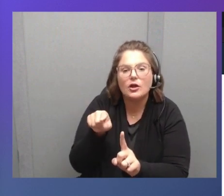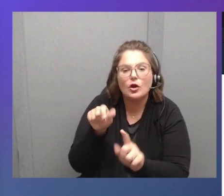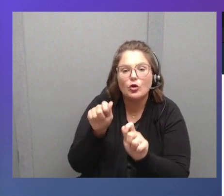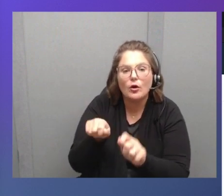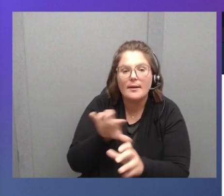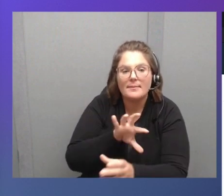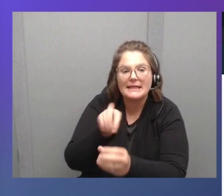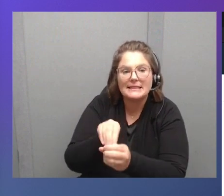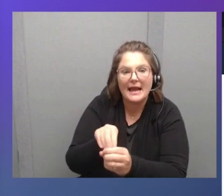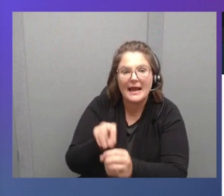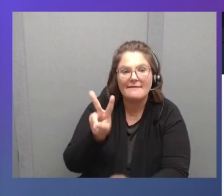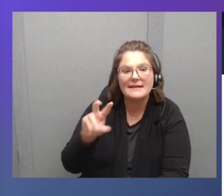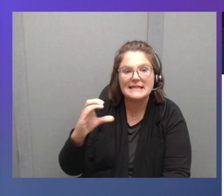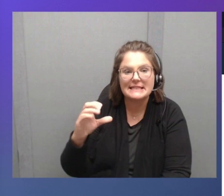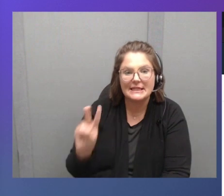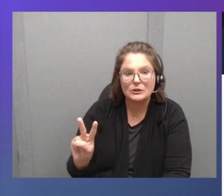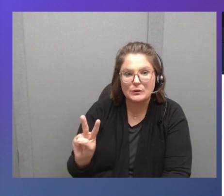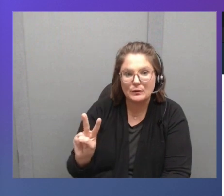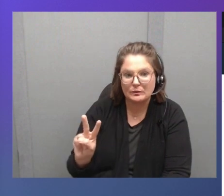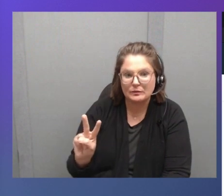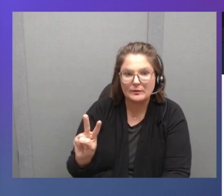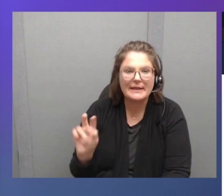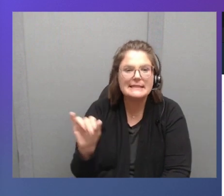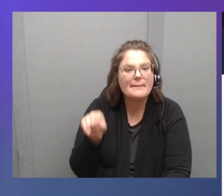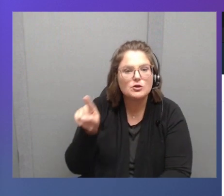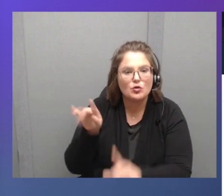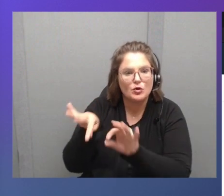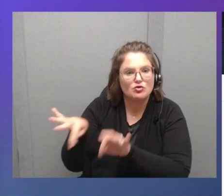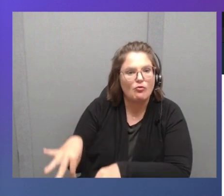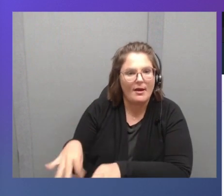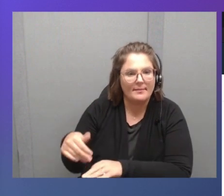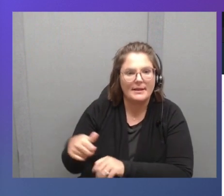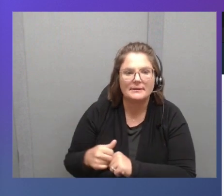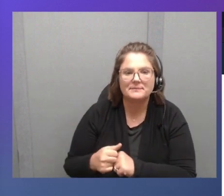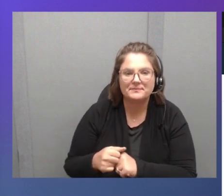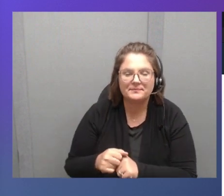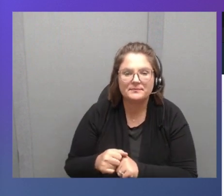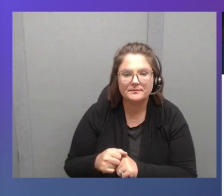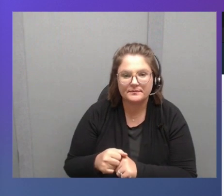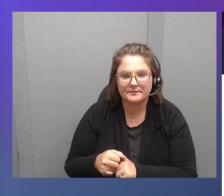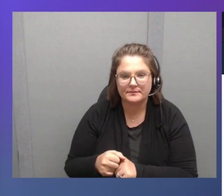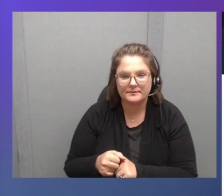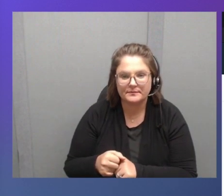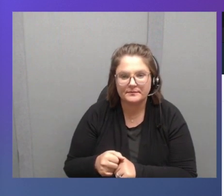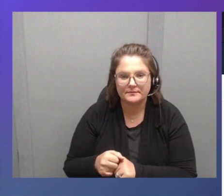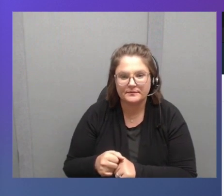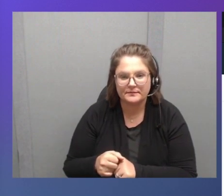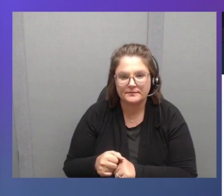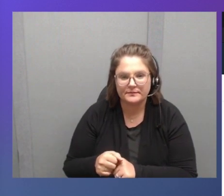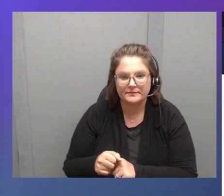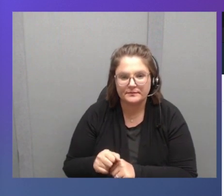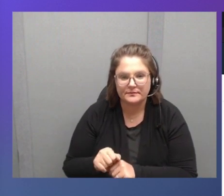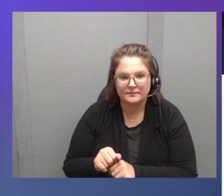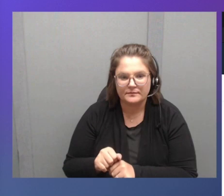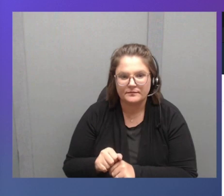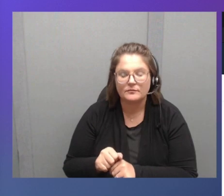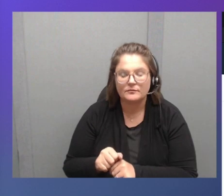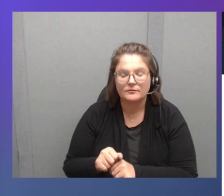EC2, exactly as you were describing. Okay, that makes sense. Here, I'll go ahead. And this way, with this role, we